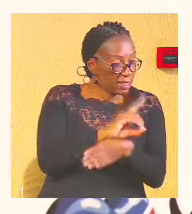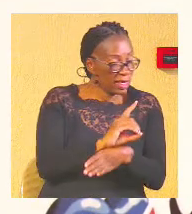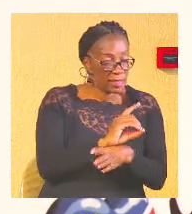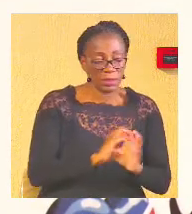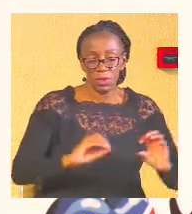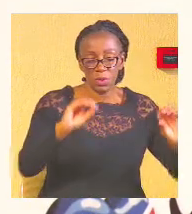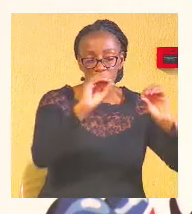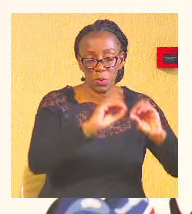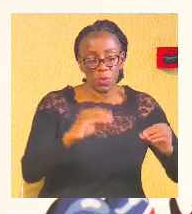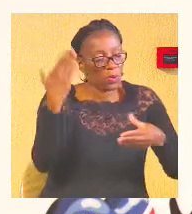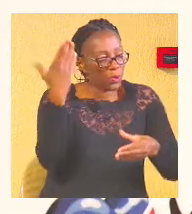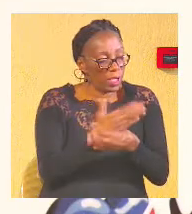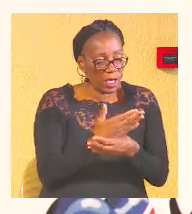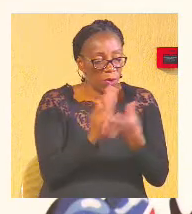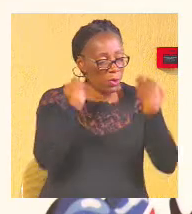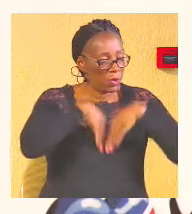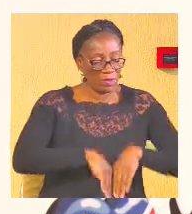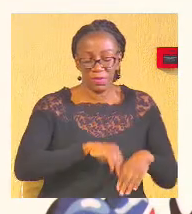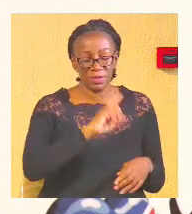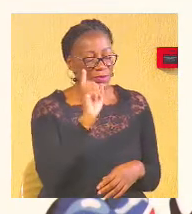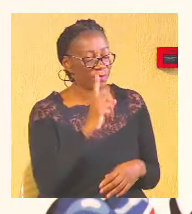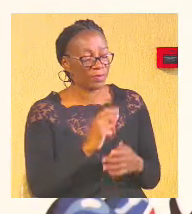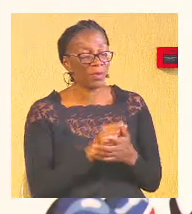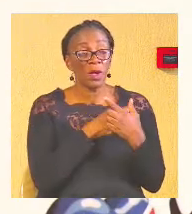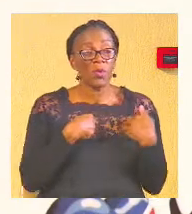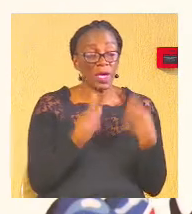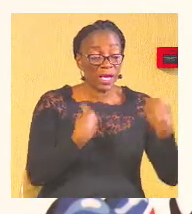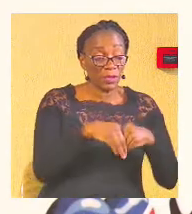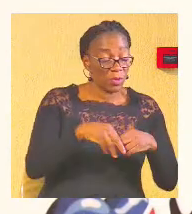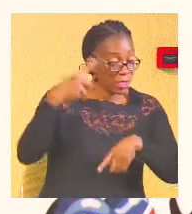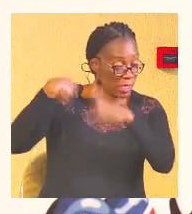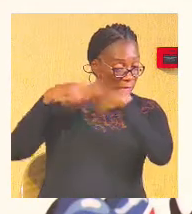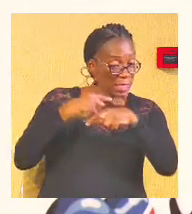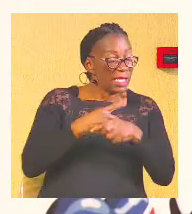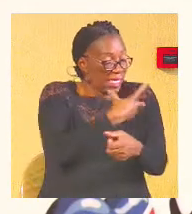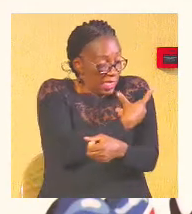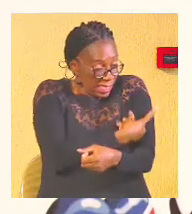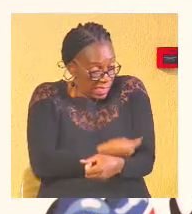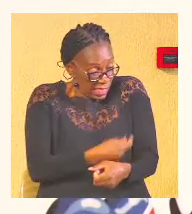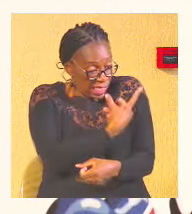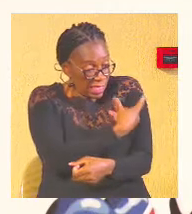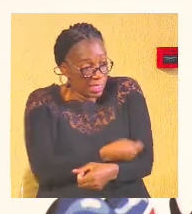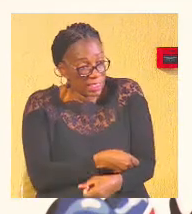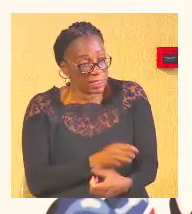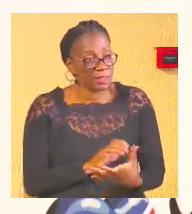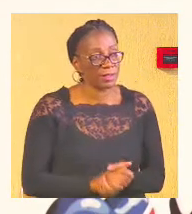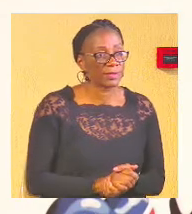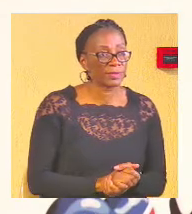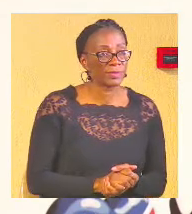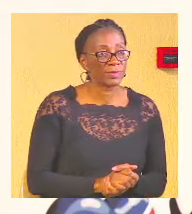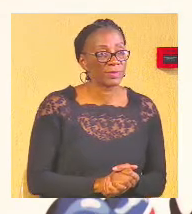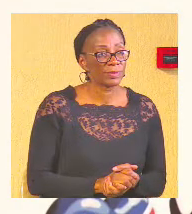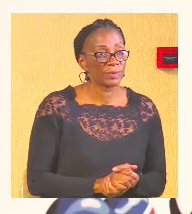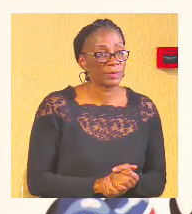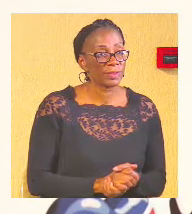are doing retesting. So there are instances where we have about 2 or so cases that